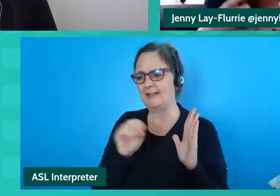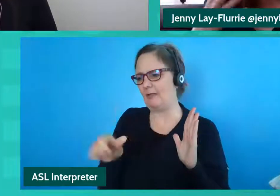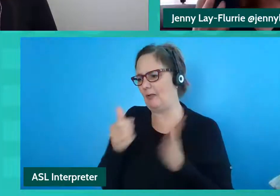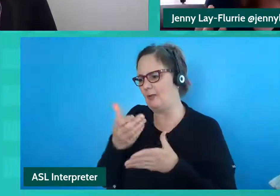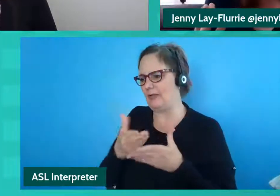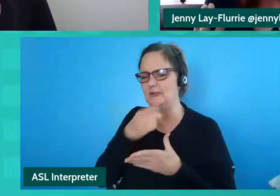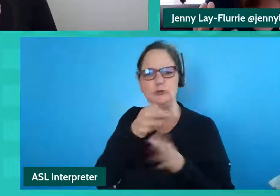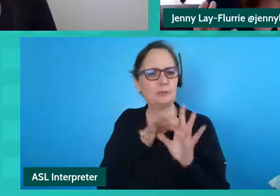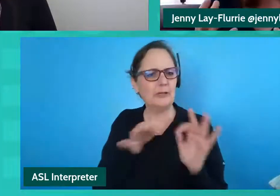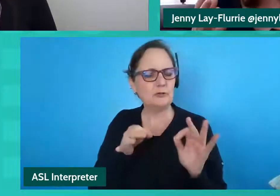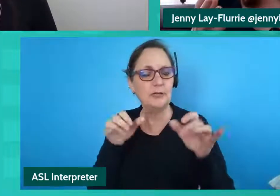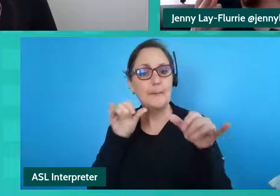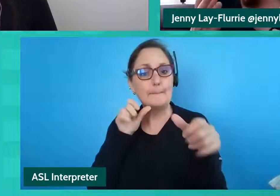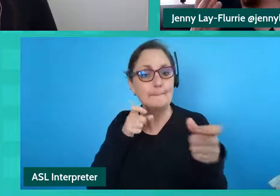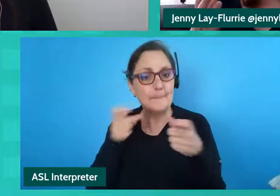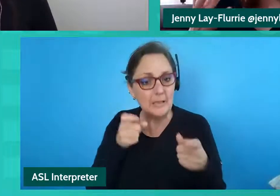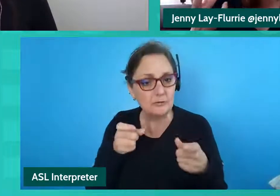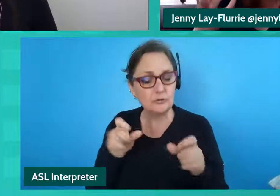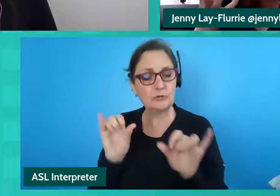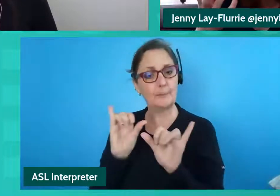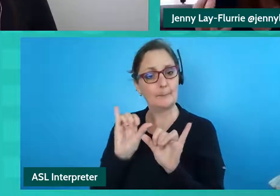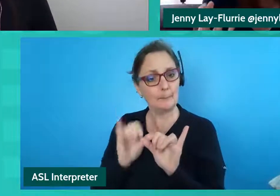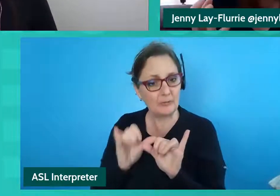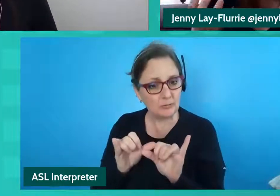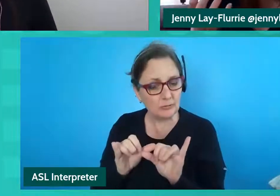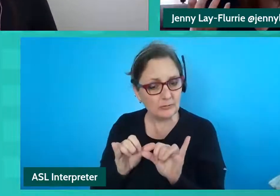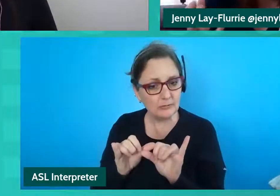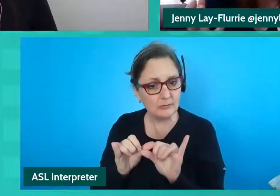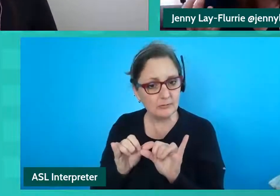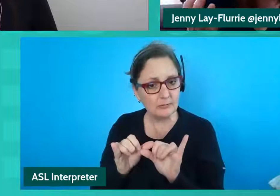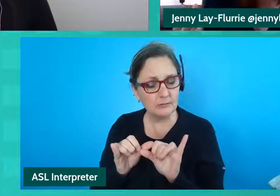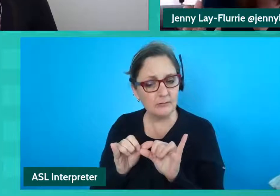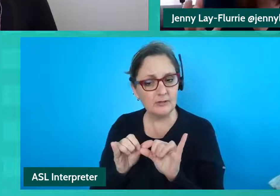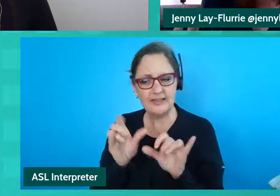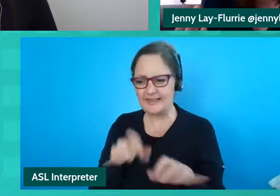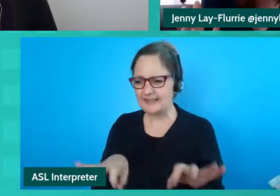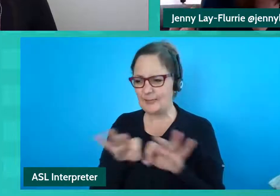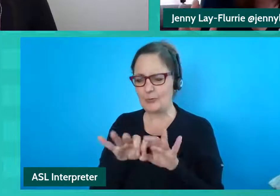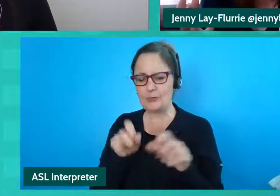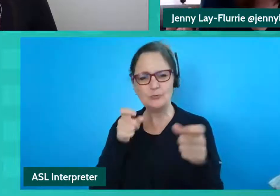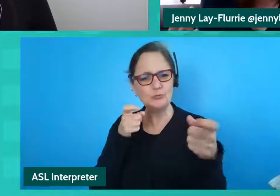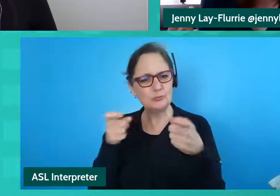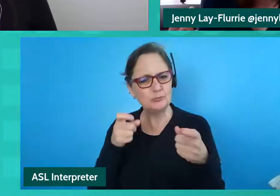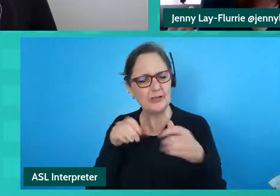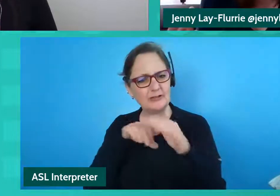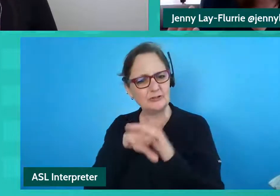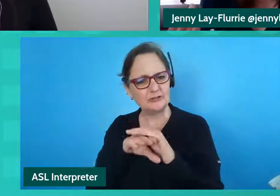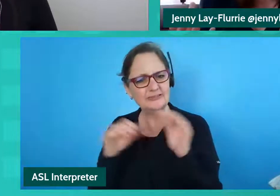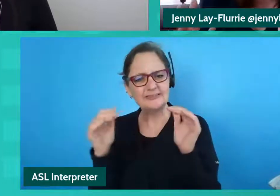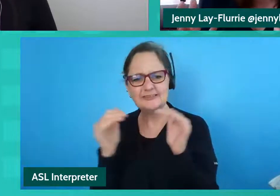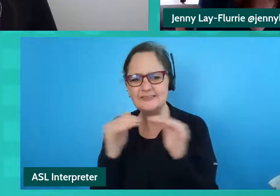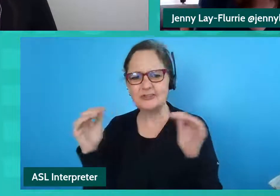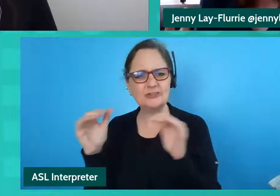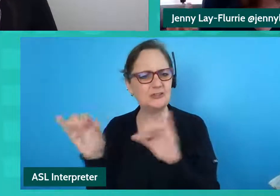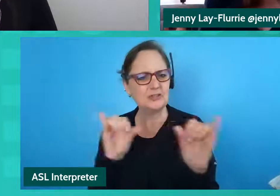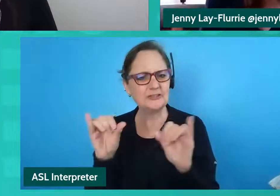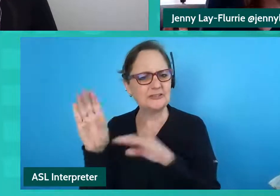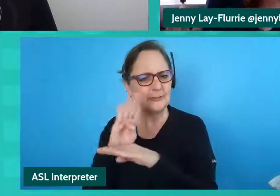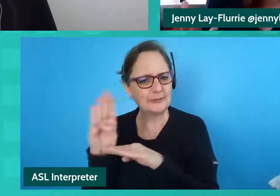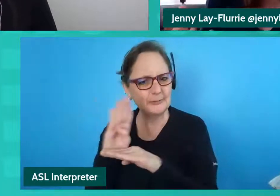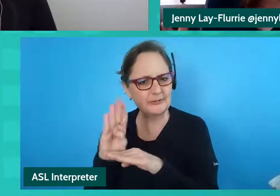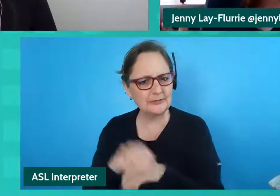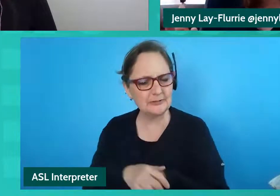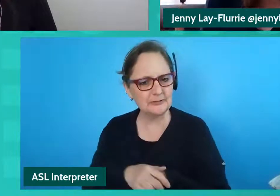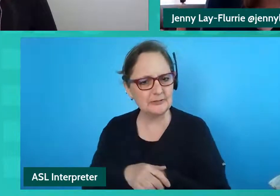of managing and measuring this, it's important to manage accessibility like a business. It's important to